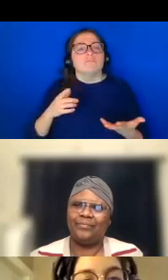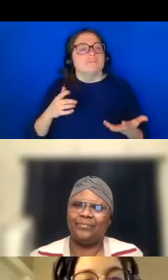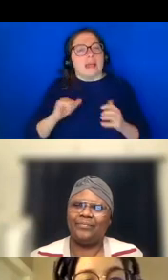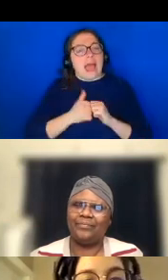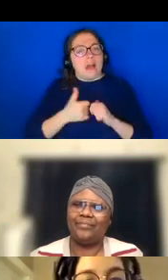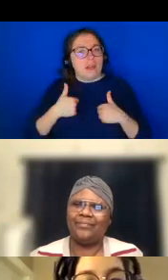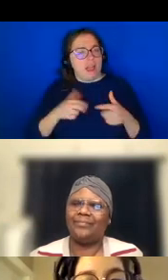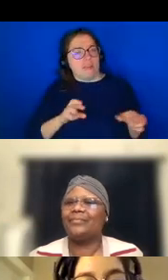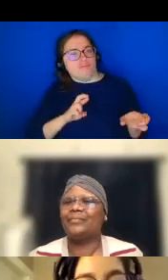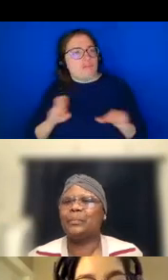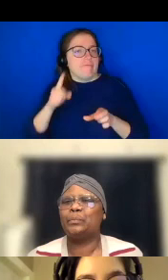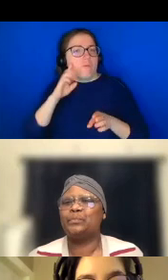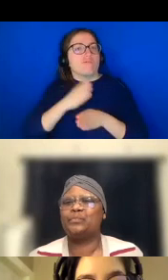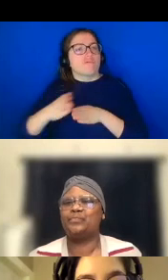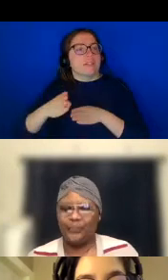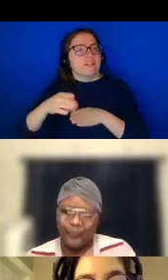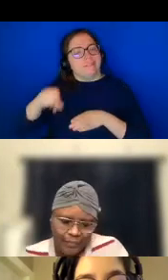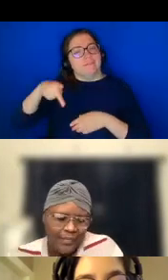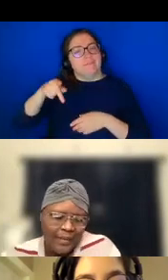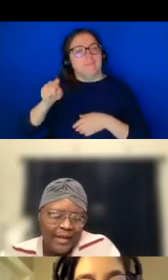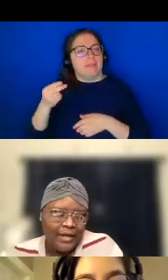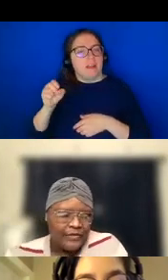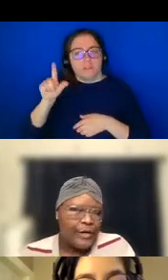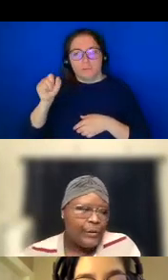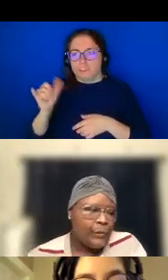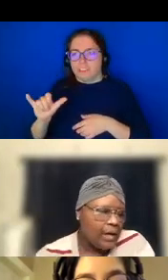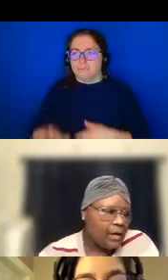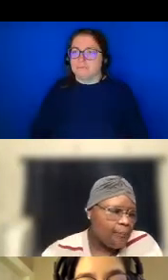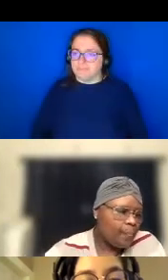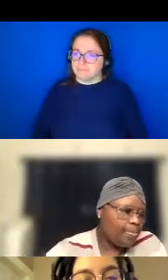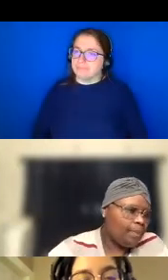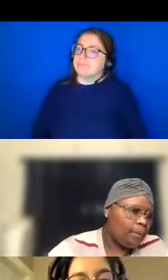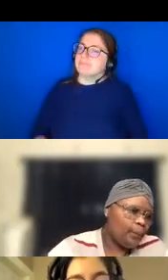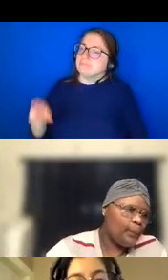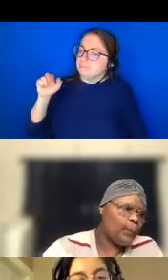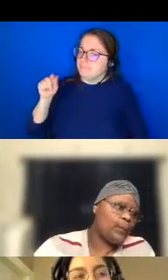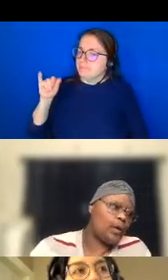myself for a career in pathology? So